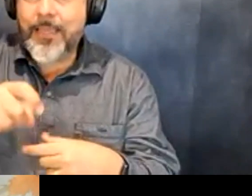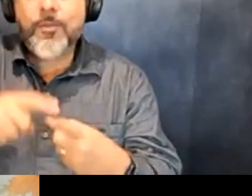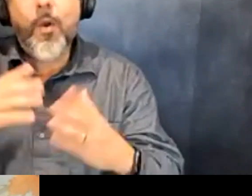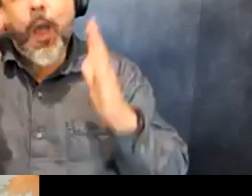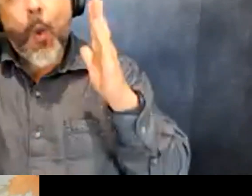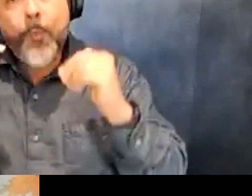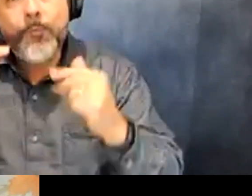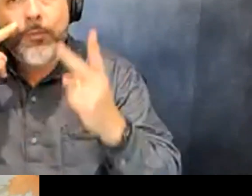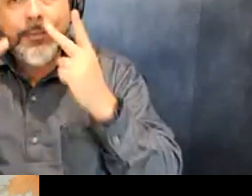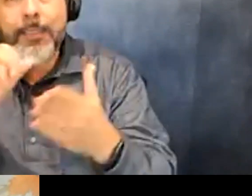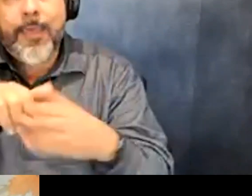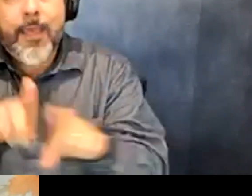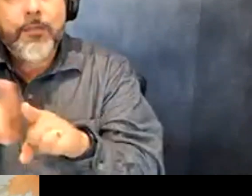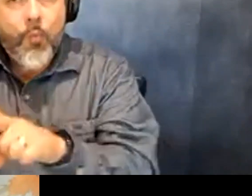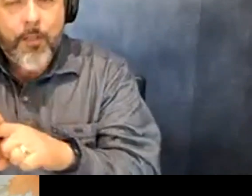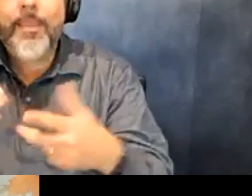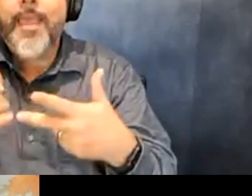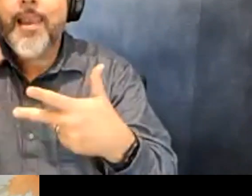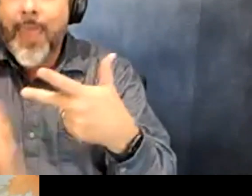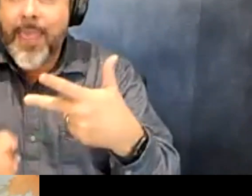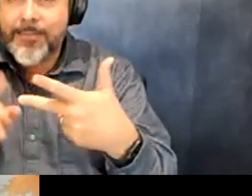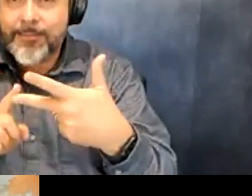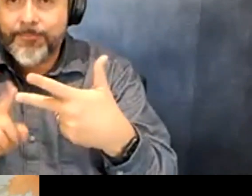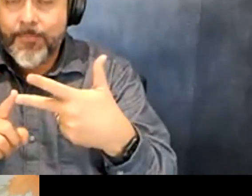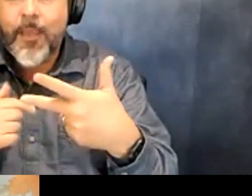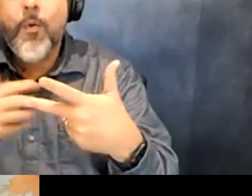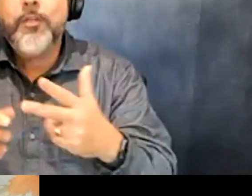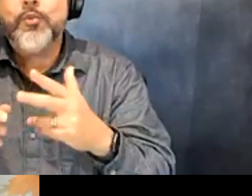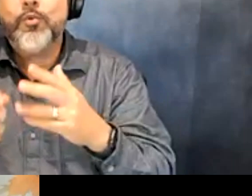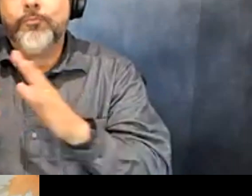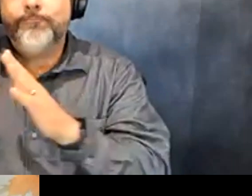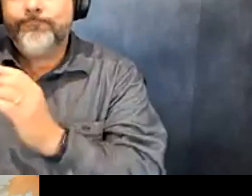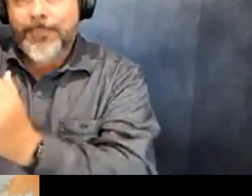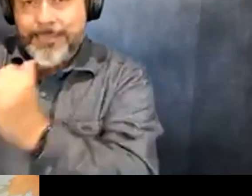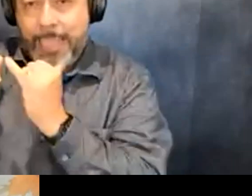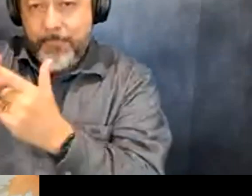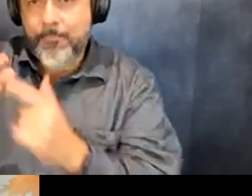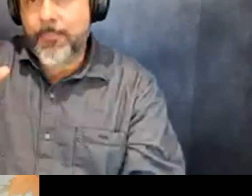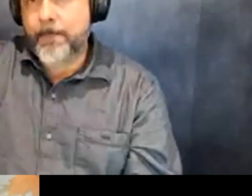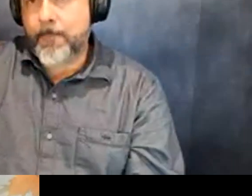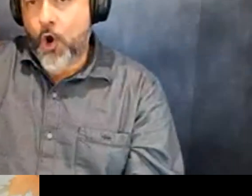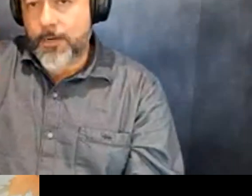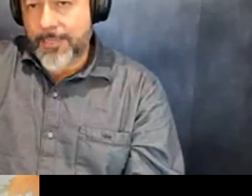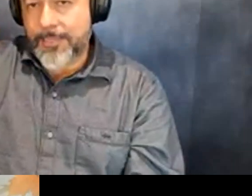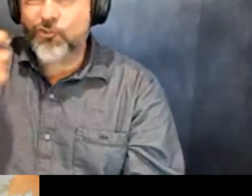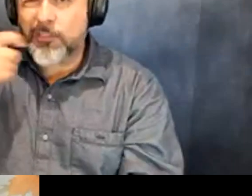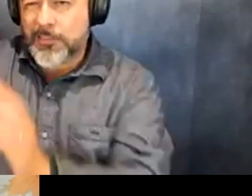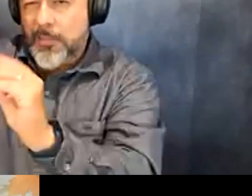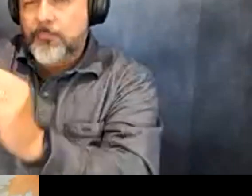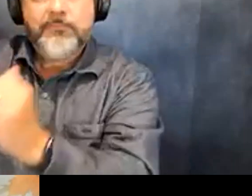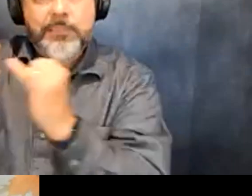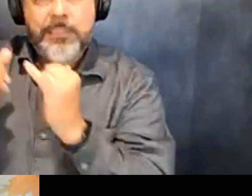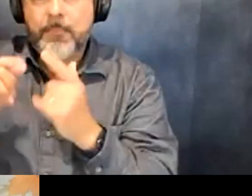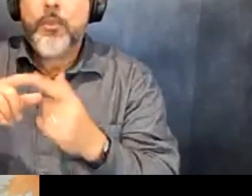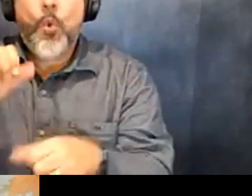that as well. And lastly, I also want to echo what Marty just said, the workforce. The living cost is